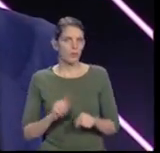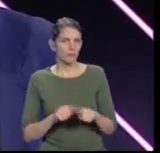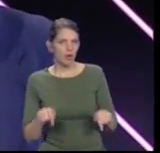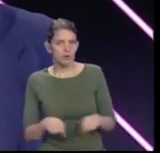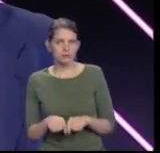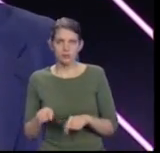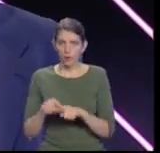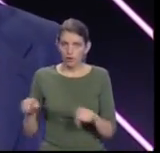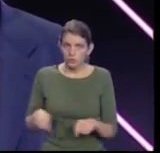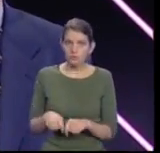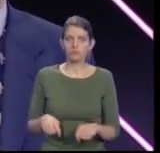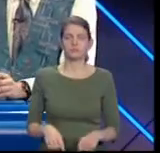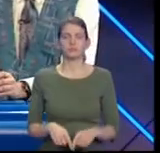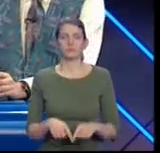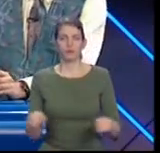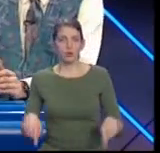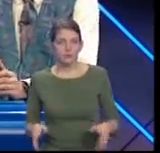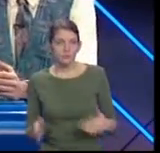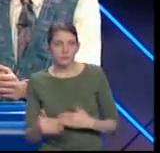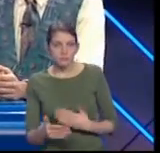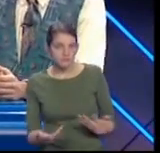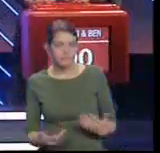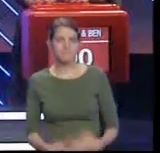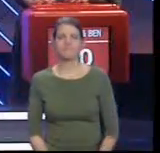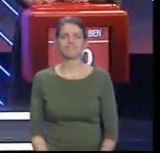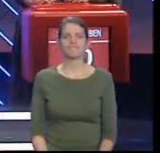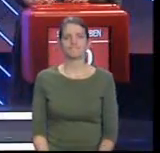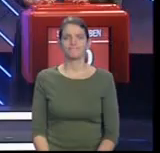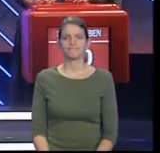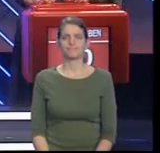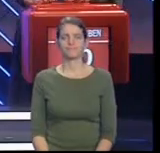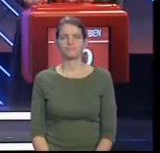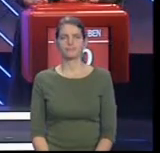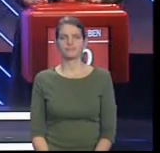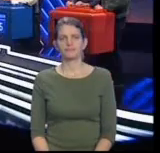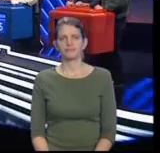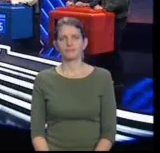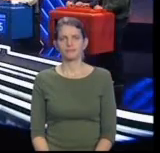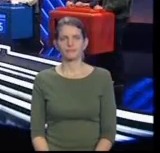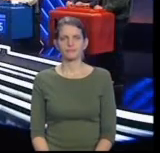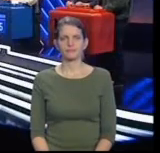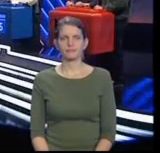box. Yeah. Now you're back to your old form now, Gavin. Okay, over to Gloria and Susan. Here comes your catchphrase.